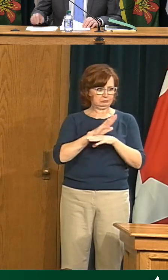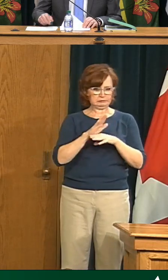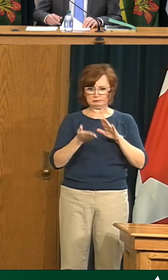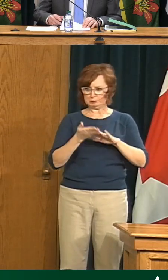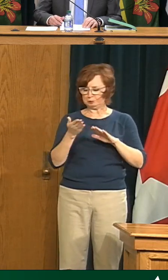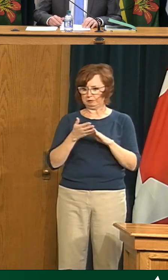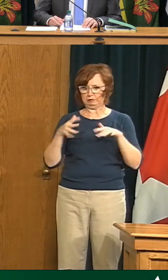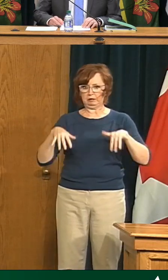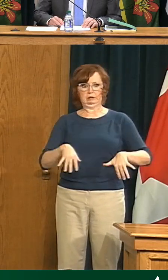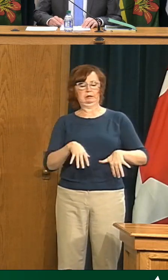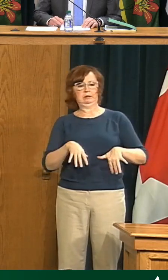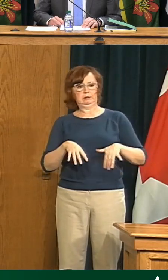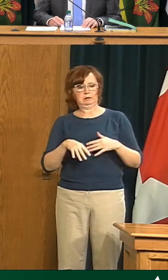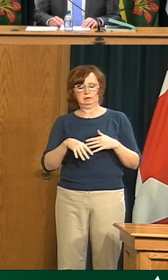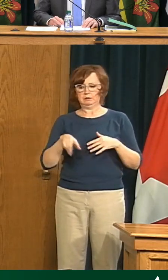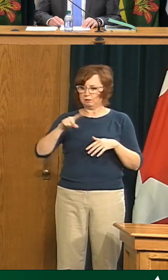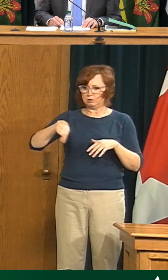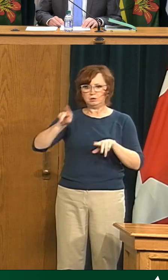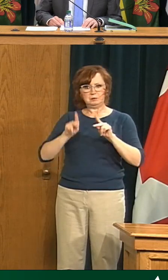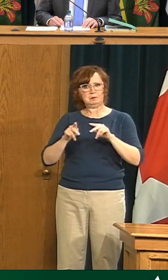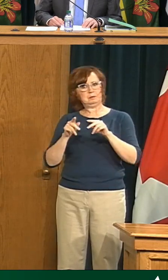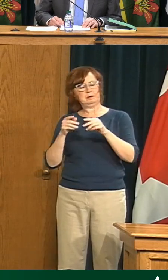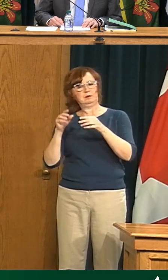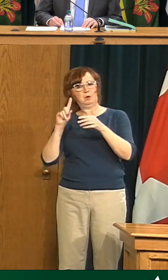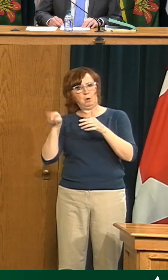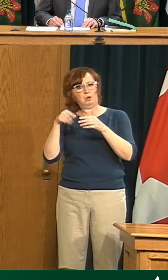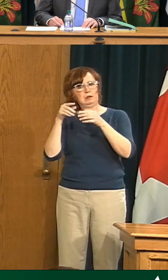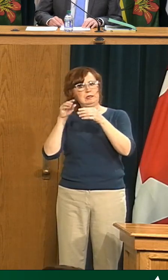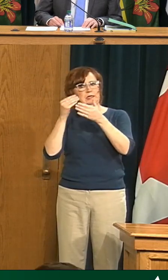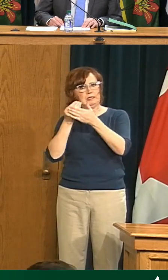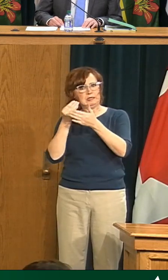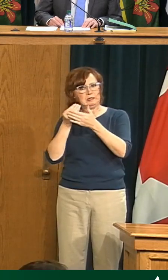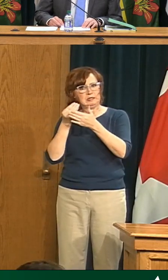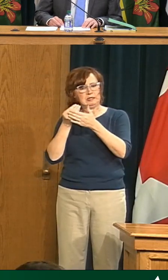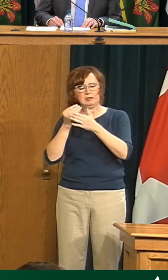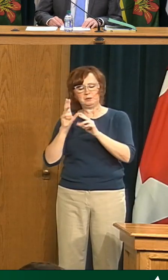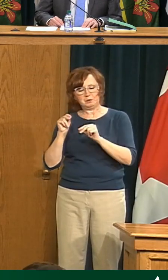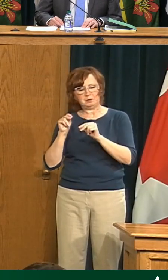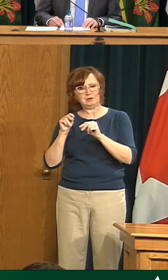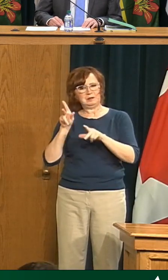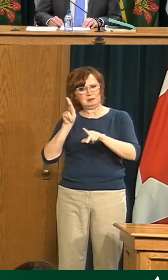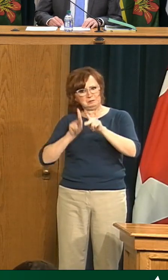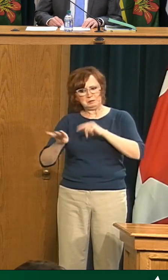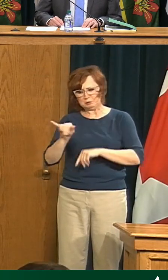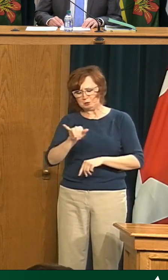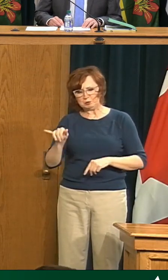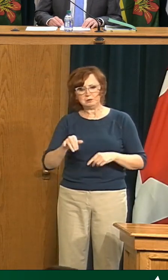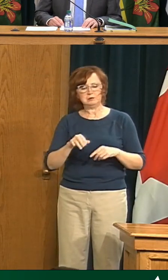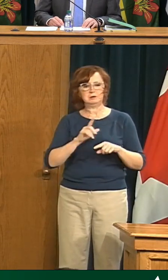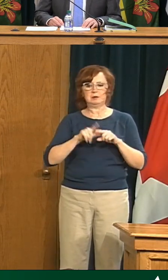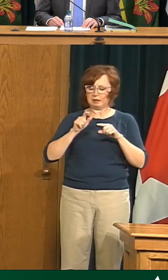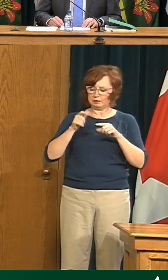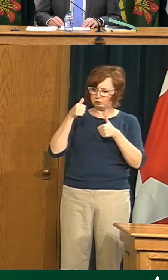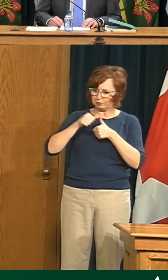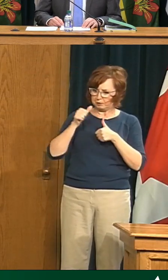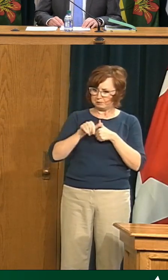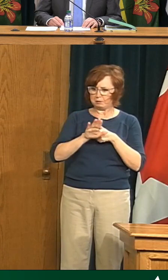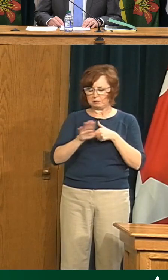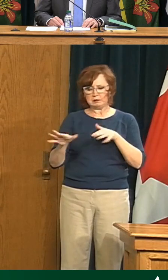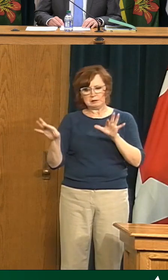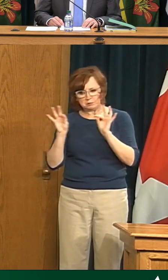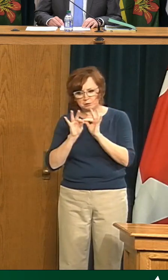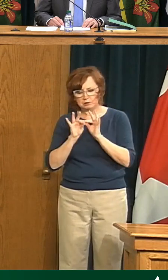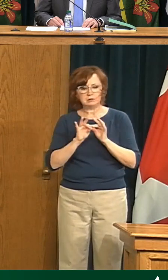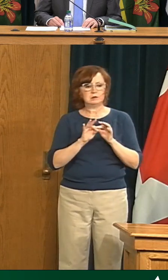path. We have to find the middle ground that continues to keep our case numbers low and keep Saskatchewan